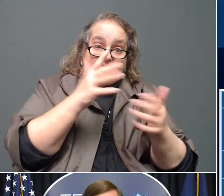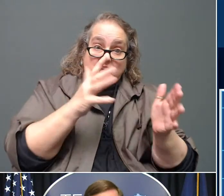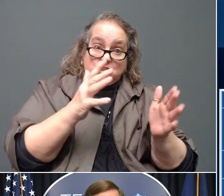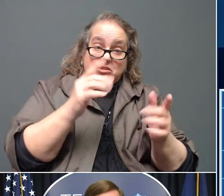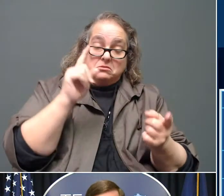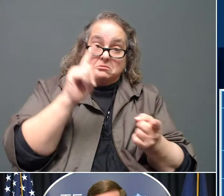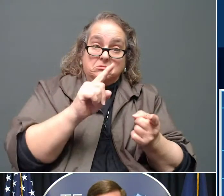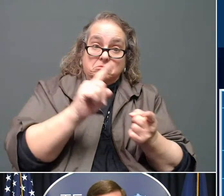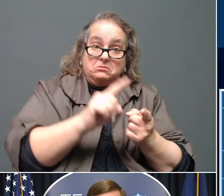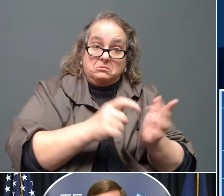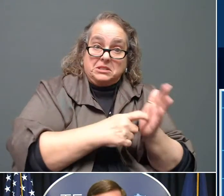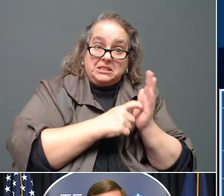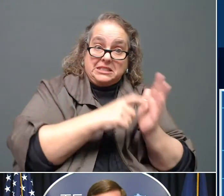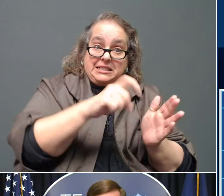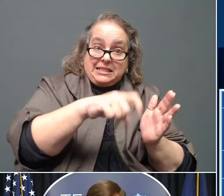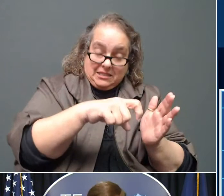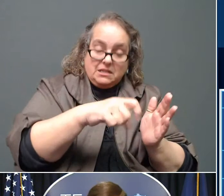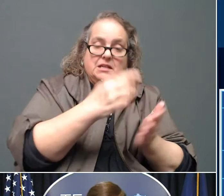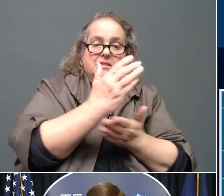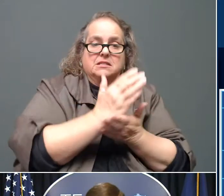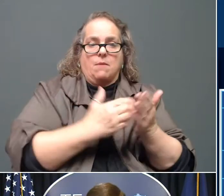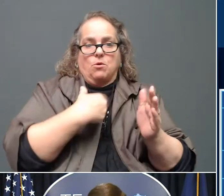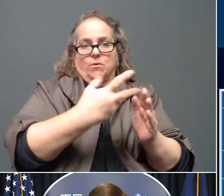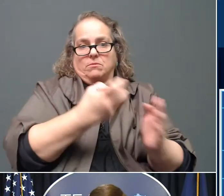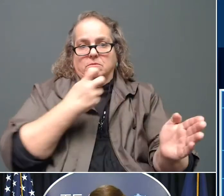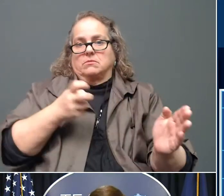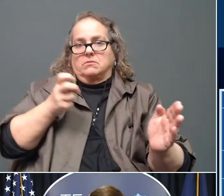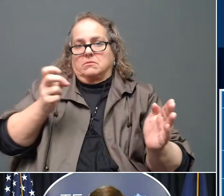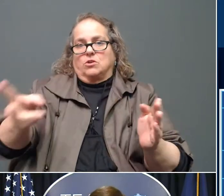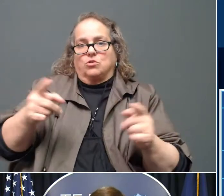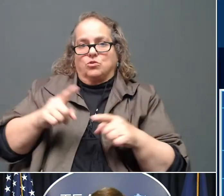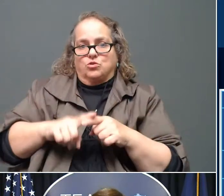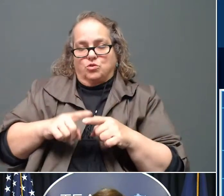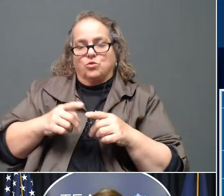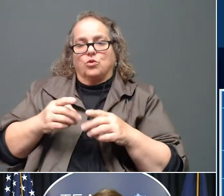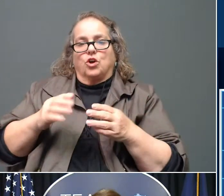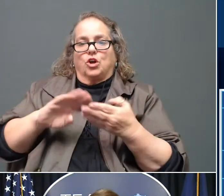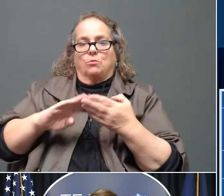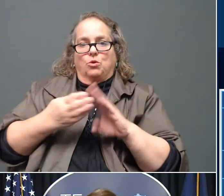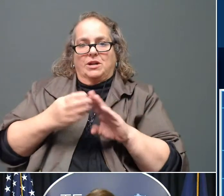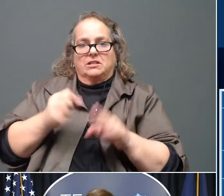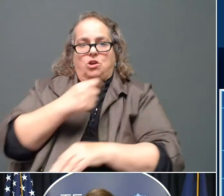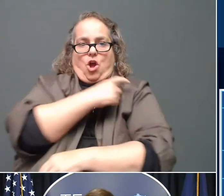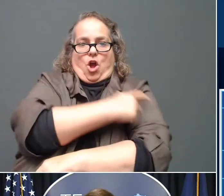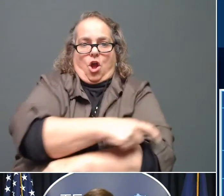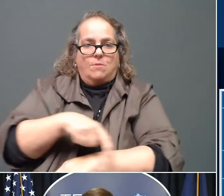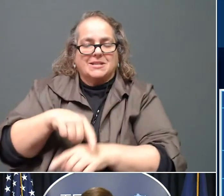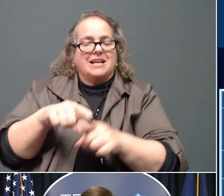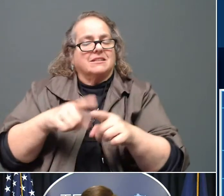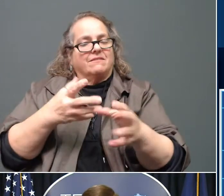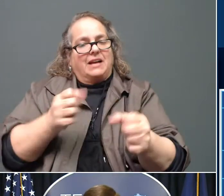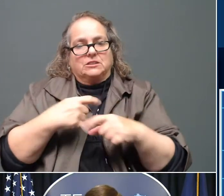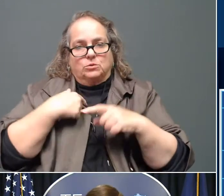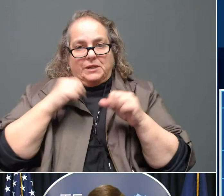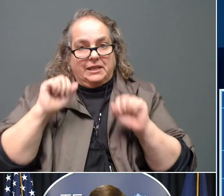the state program, which will then get in people's arms as fast as we can get it. We also have an update